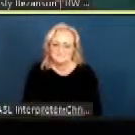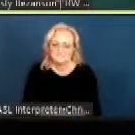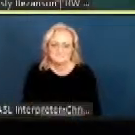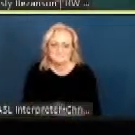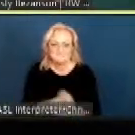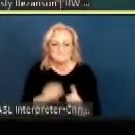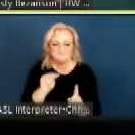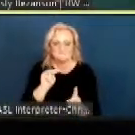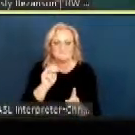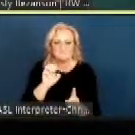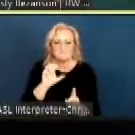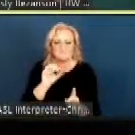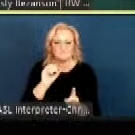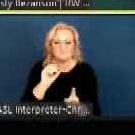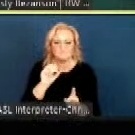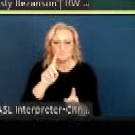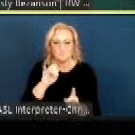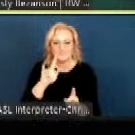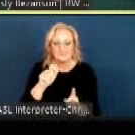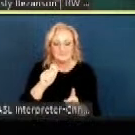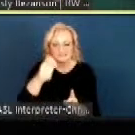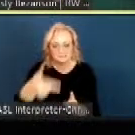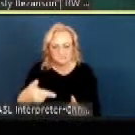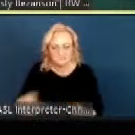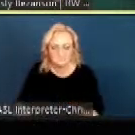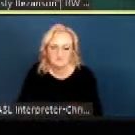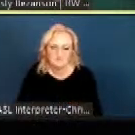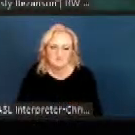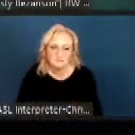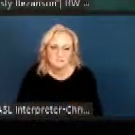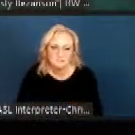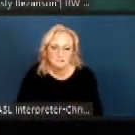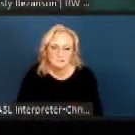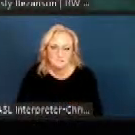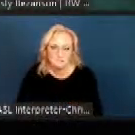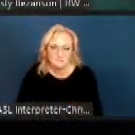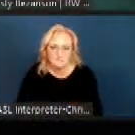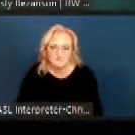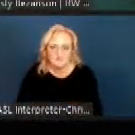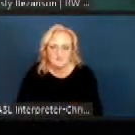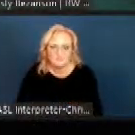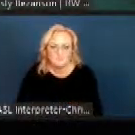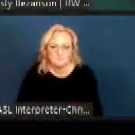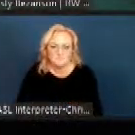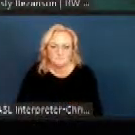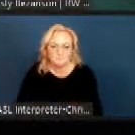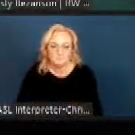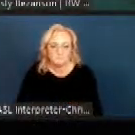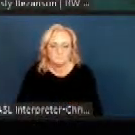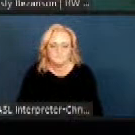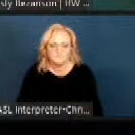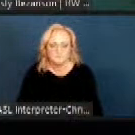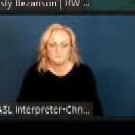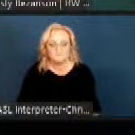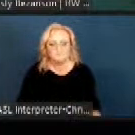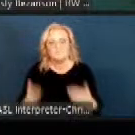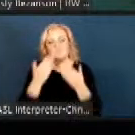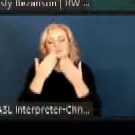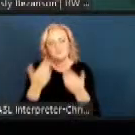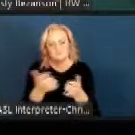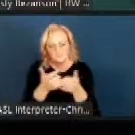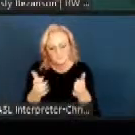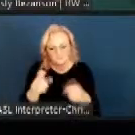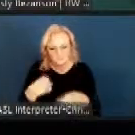Melody, we'll hand it over to you. Great, thank you. So Craig, Sarah, thank you so much for your time today and